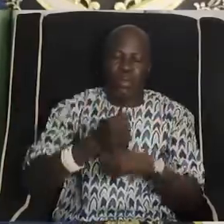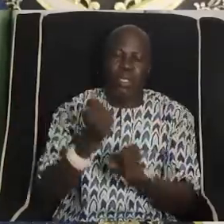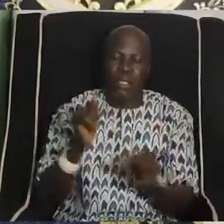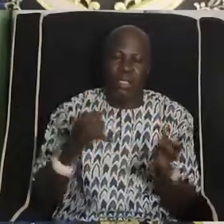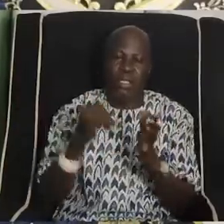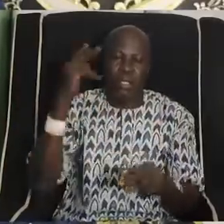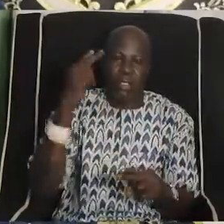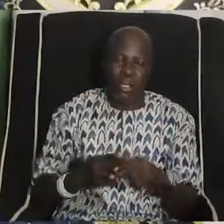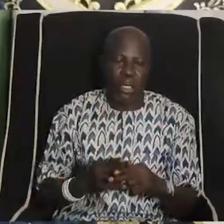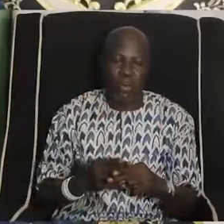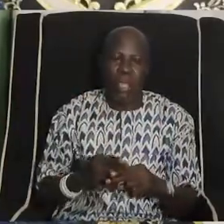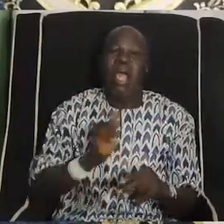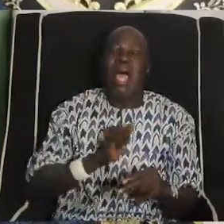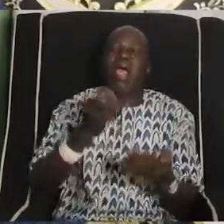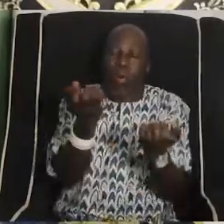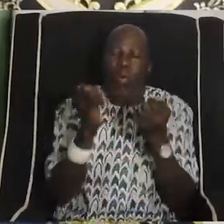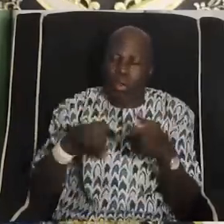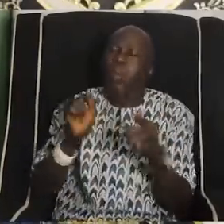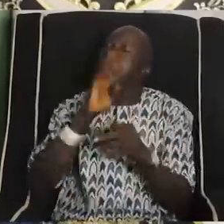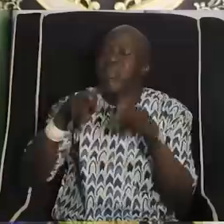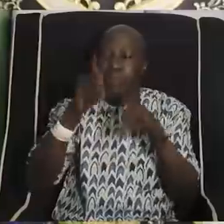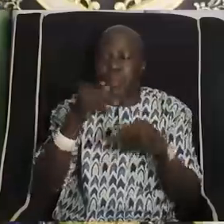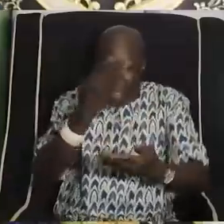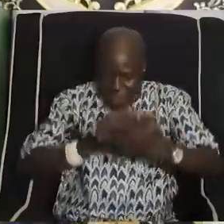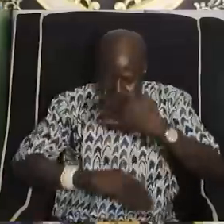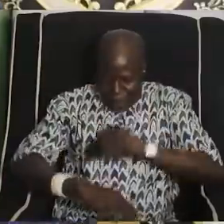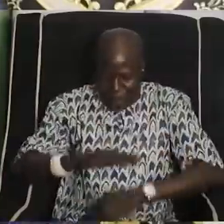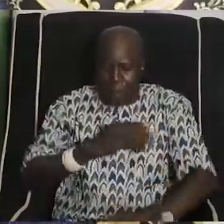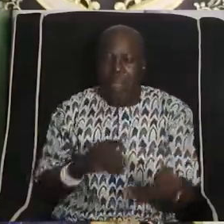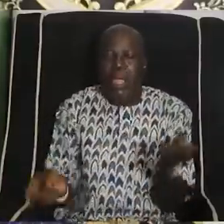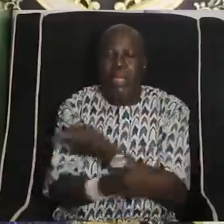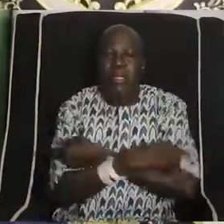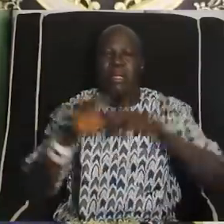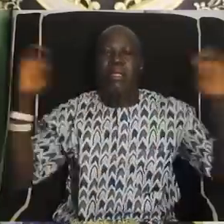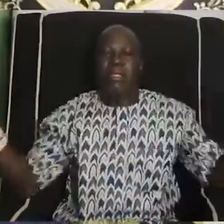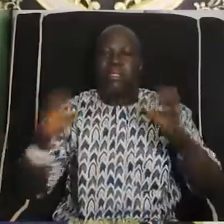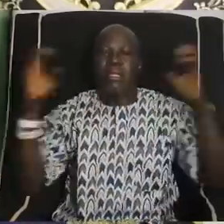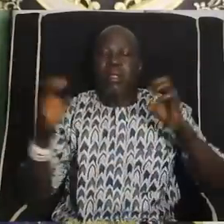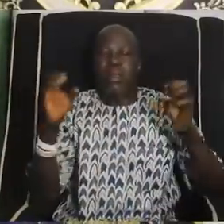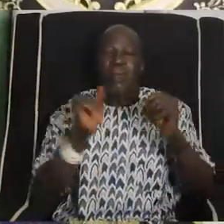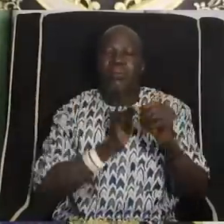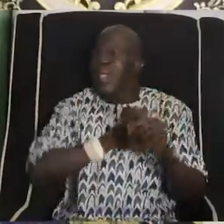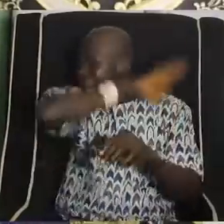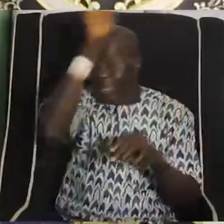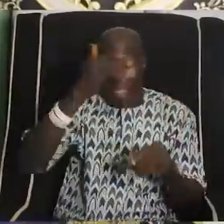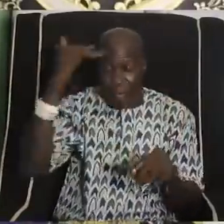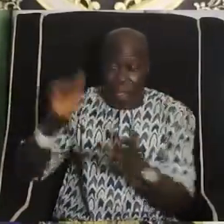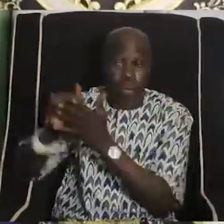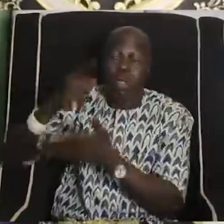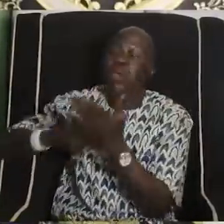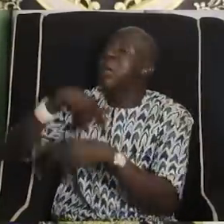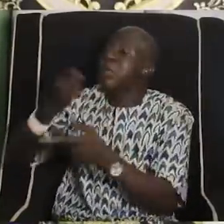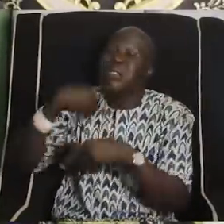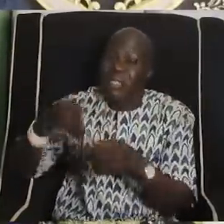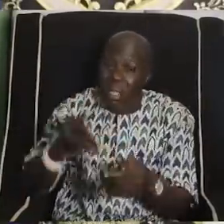Make it in Jesus' name. I'm supposed to pray for the birthdays. Let me quickly send what to their lives. I didn't forget